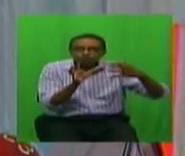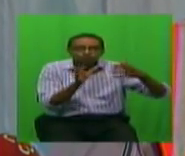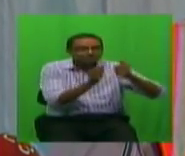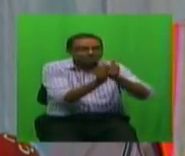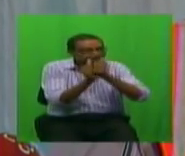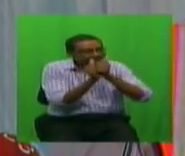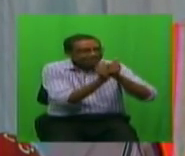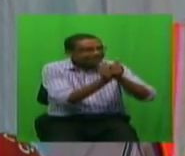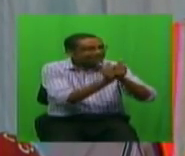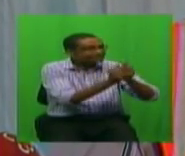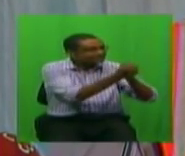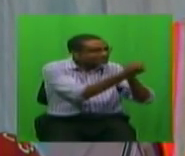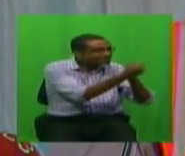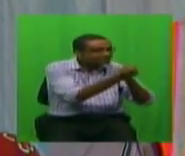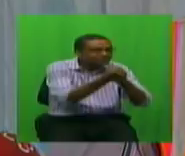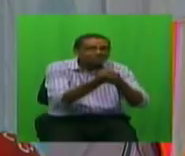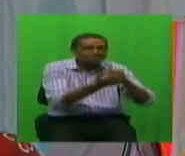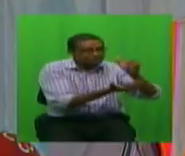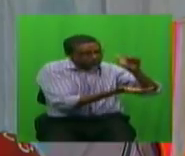Relief continued to pour in.